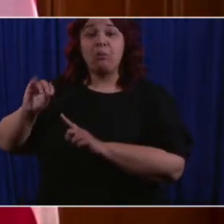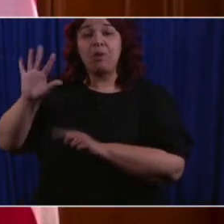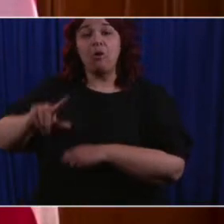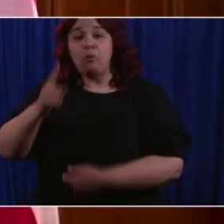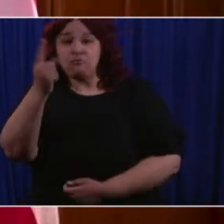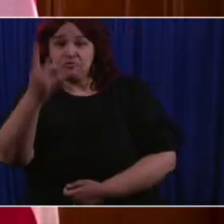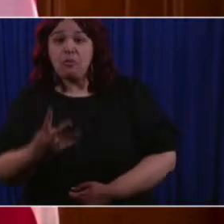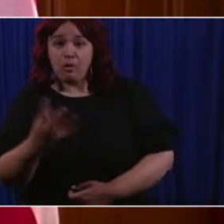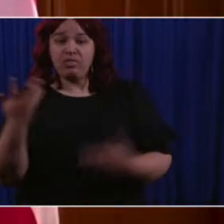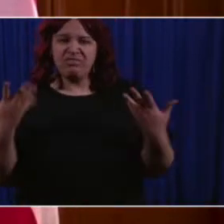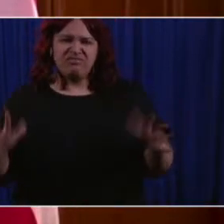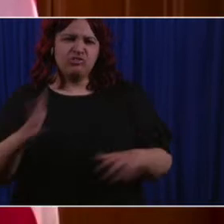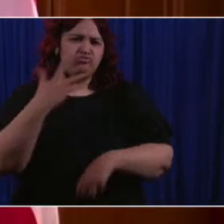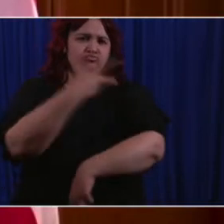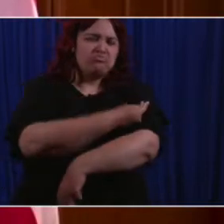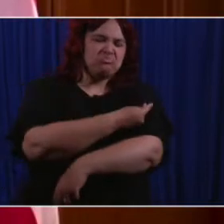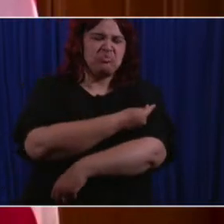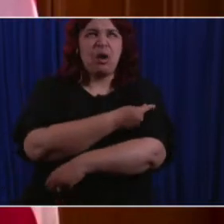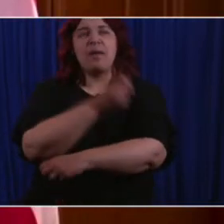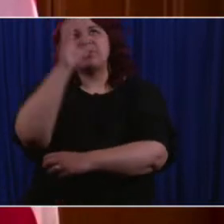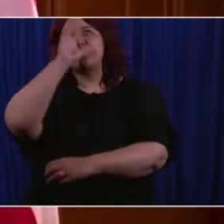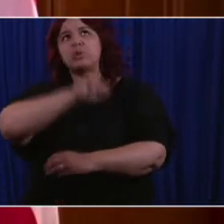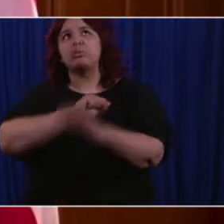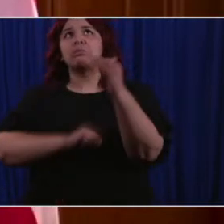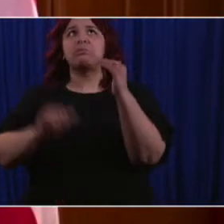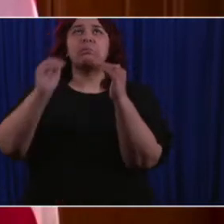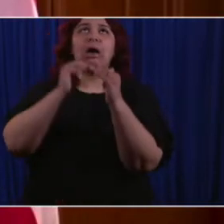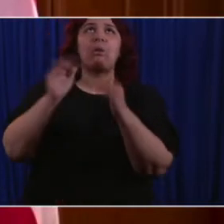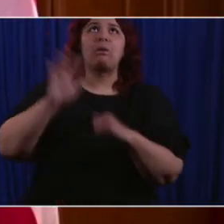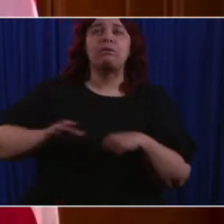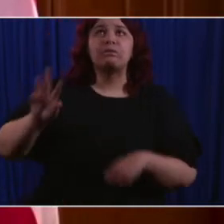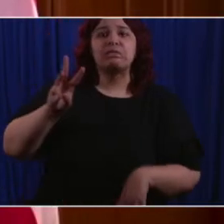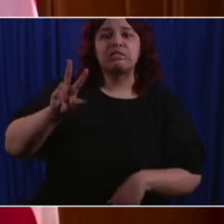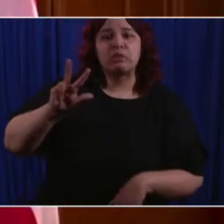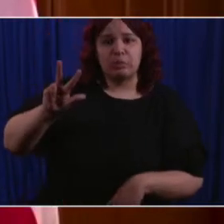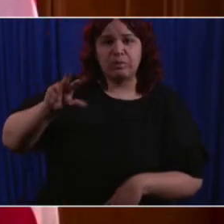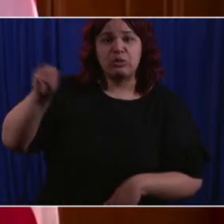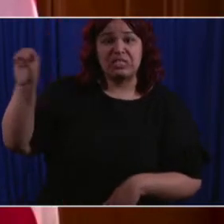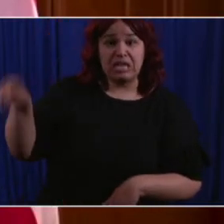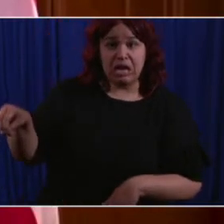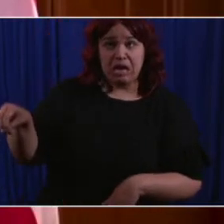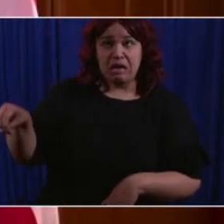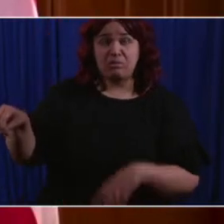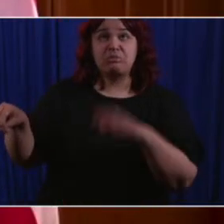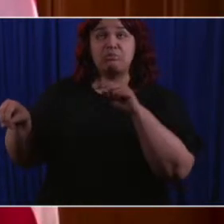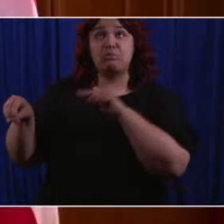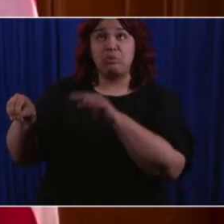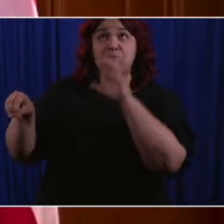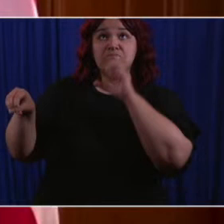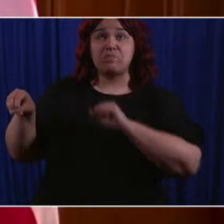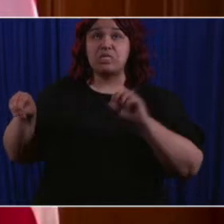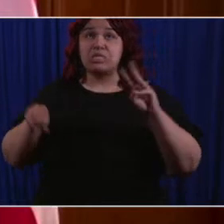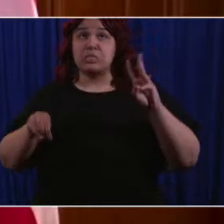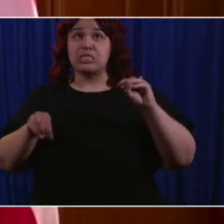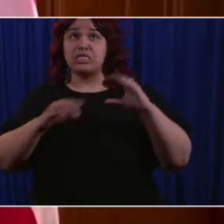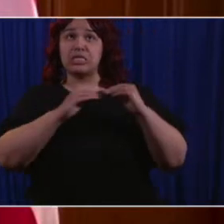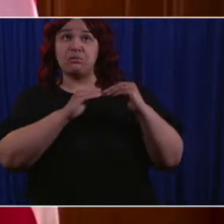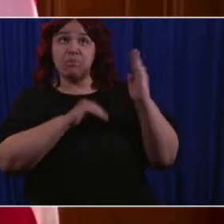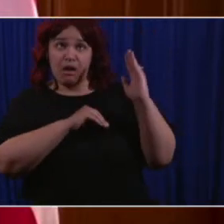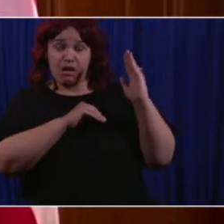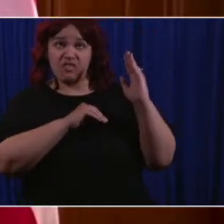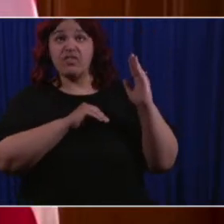is 63%, age 60 and above. Record number of doses next